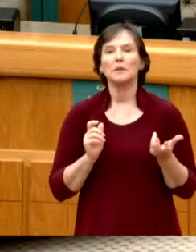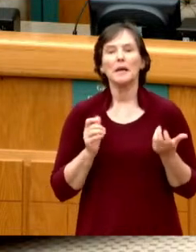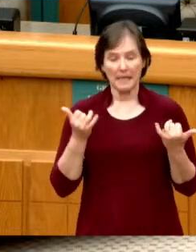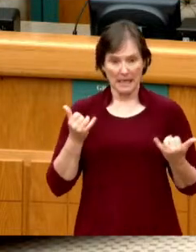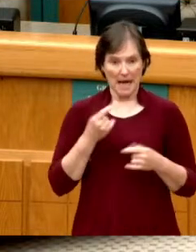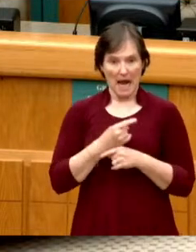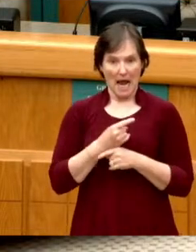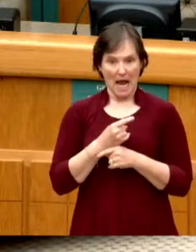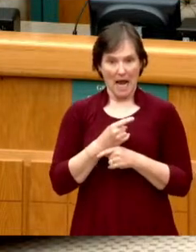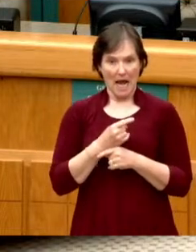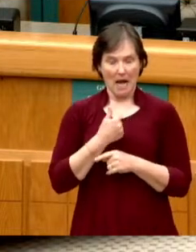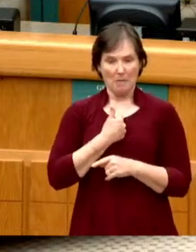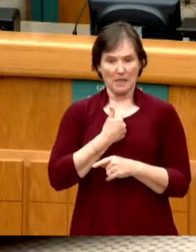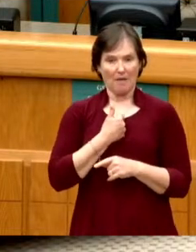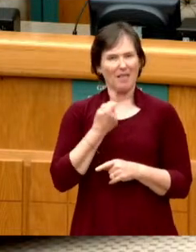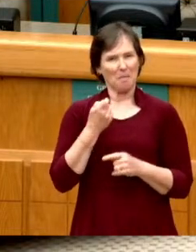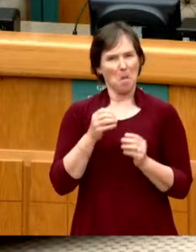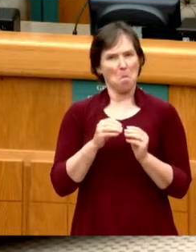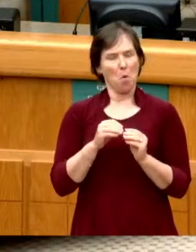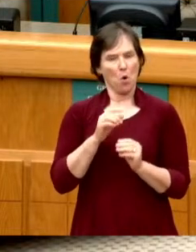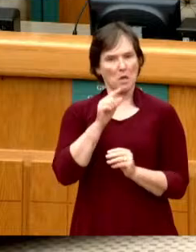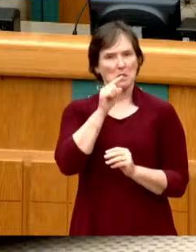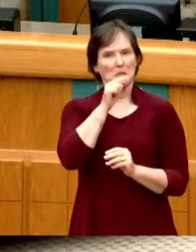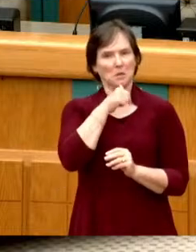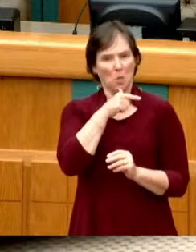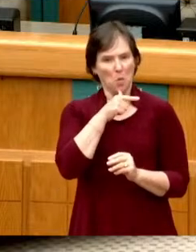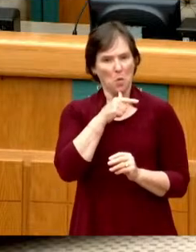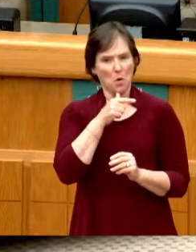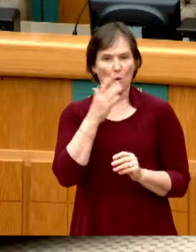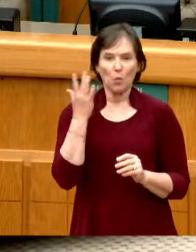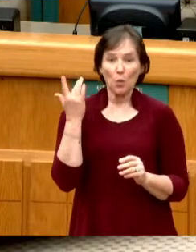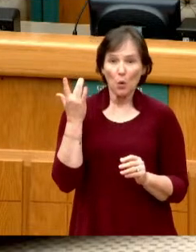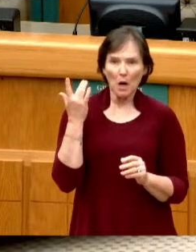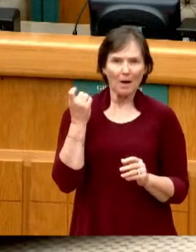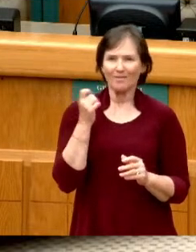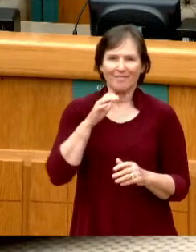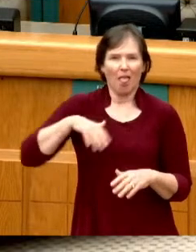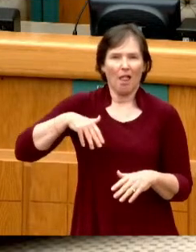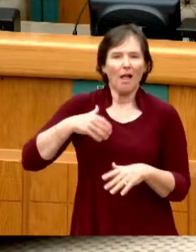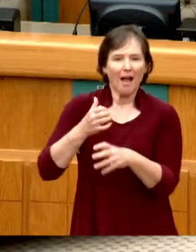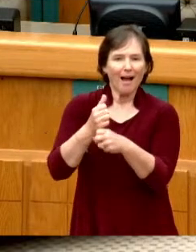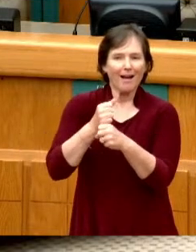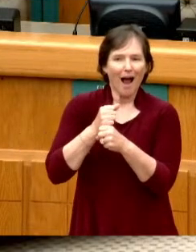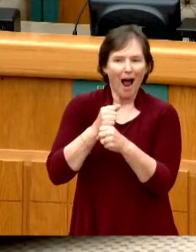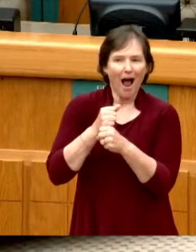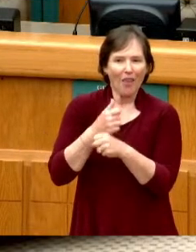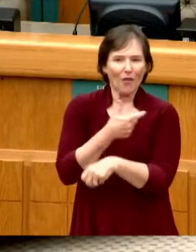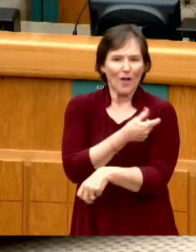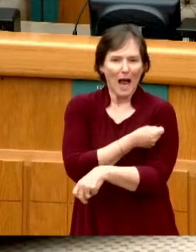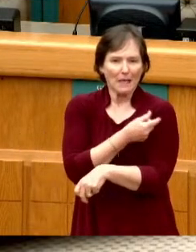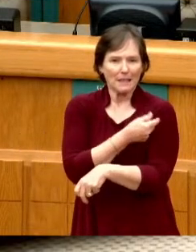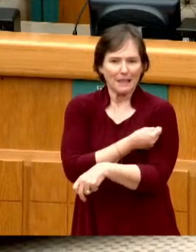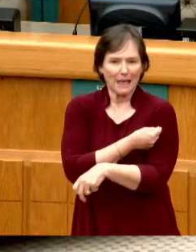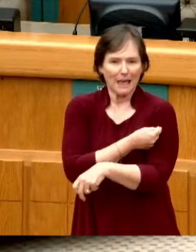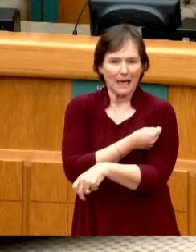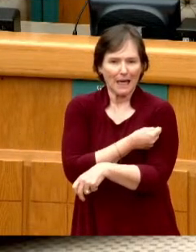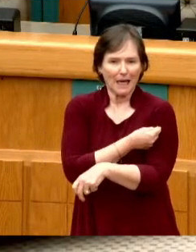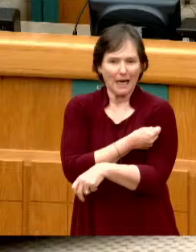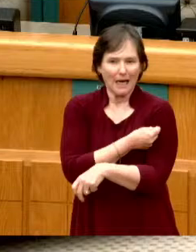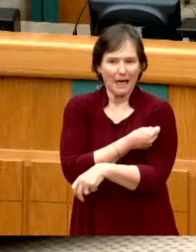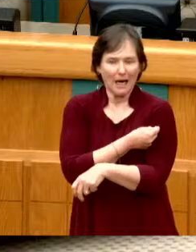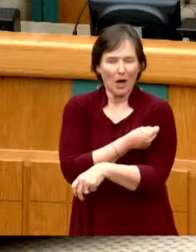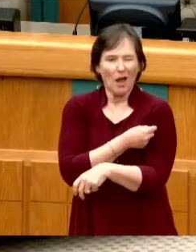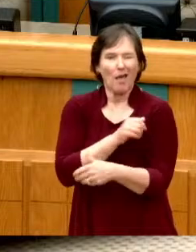am disappointed a little bit further by the fact that we have not received the vaccines yet that we thought